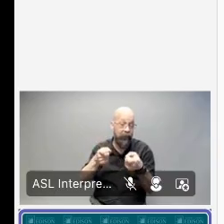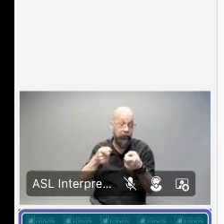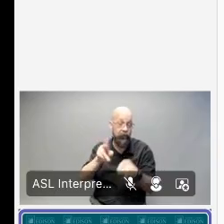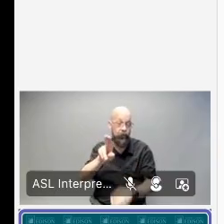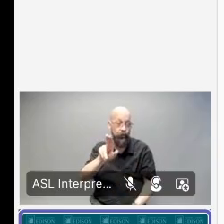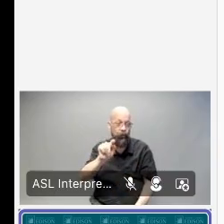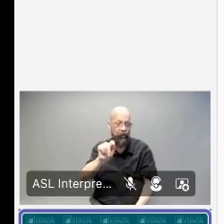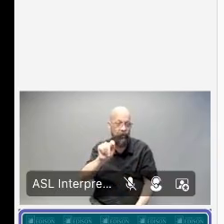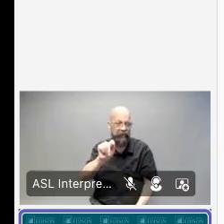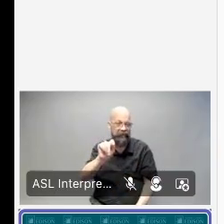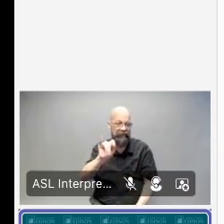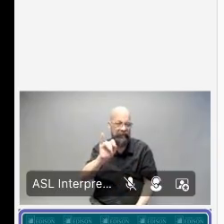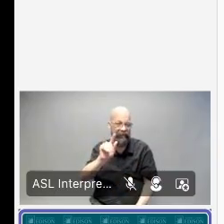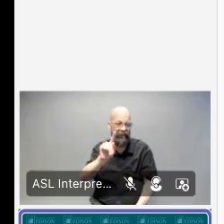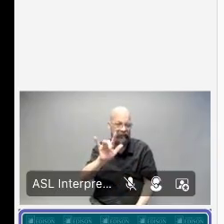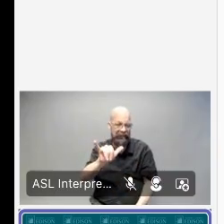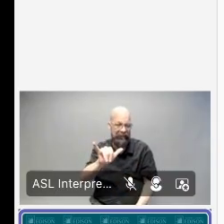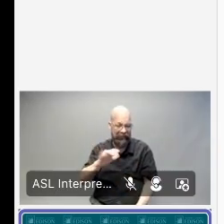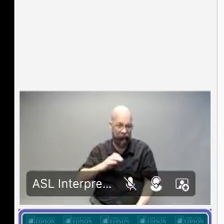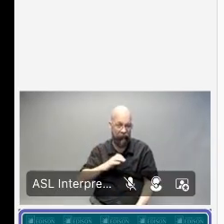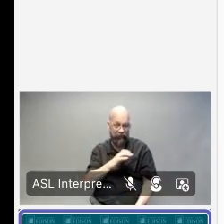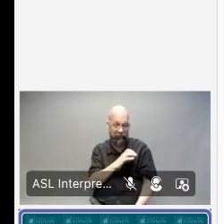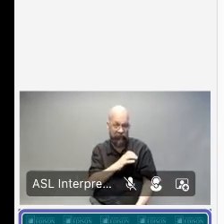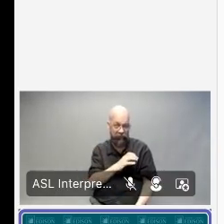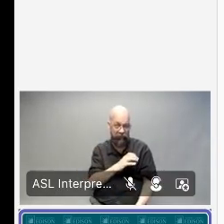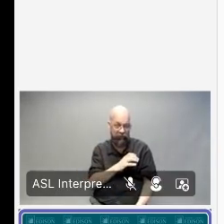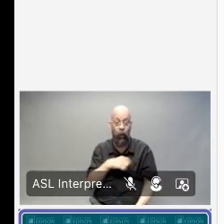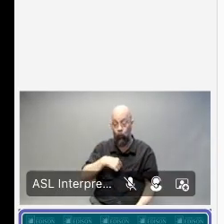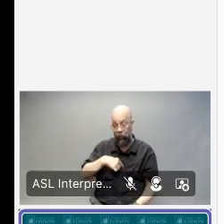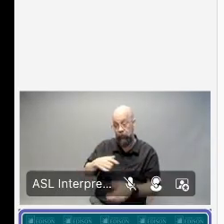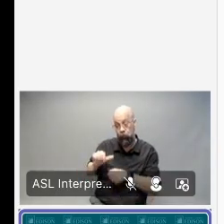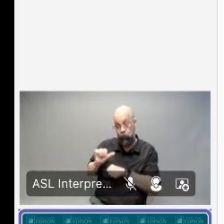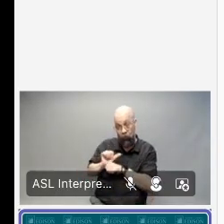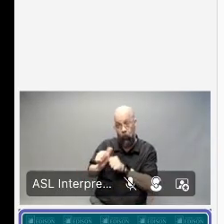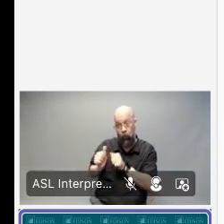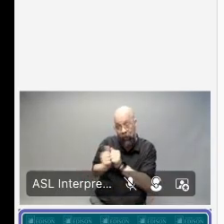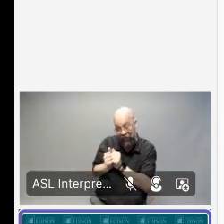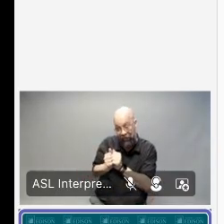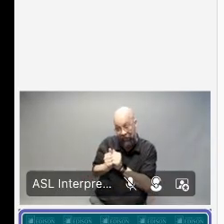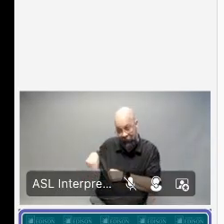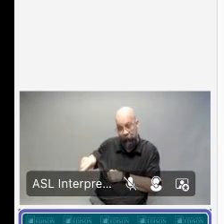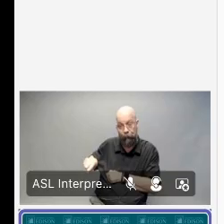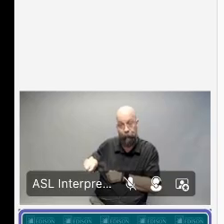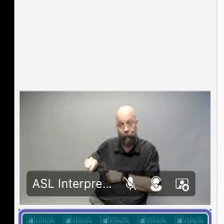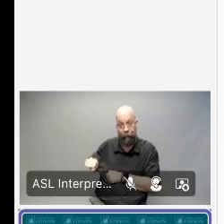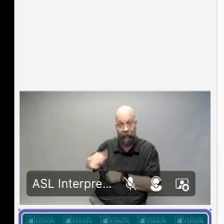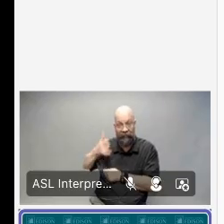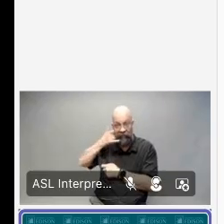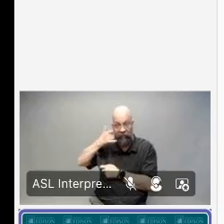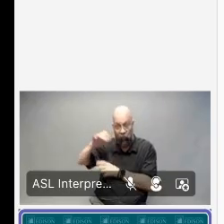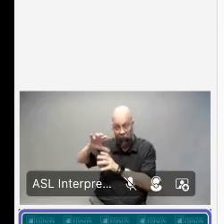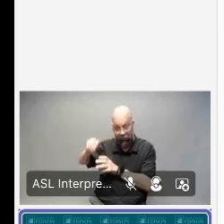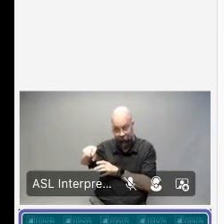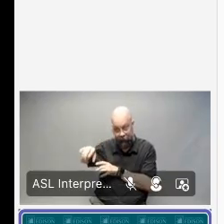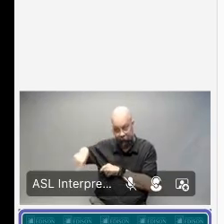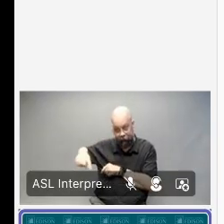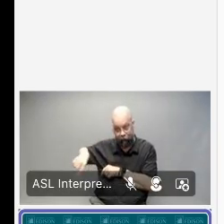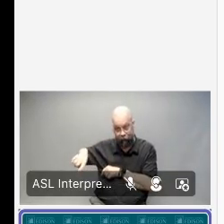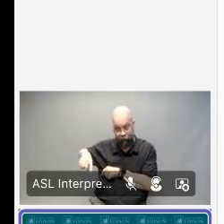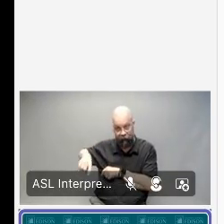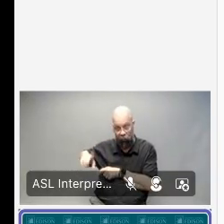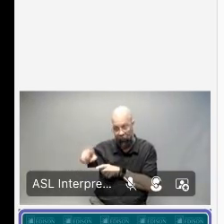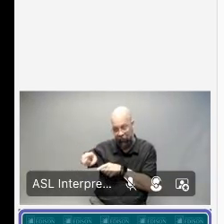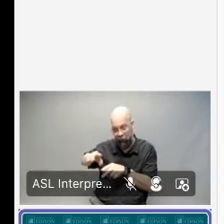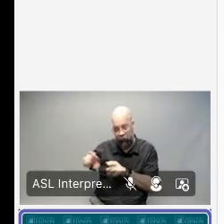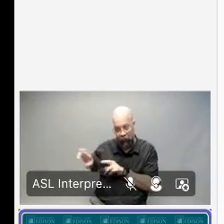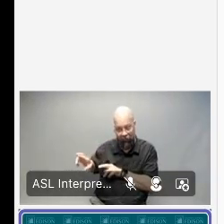We definitely play a role in helping collaborate with them and providing them information because we want them to be prepared as well in the event of a PSPS